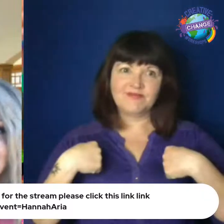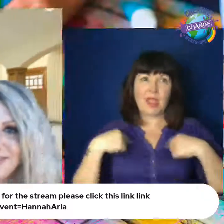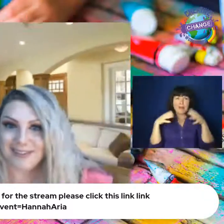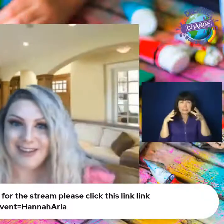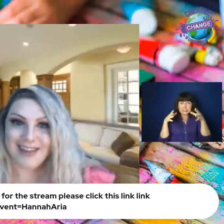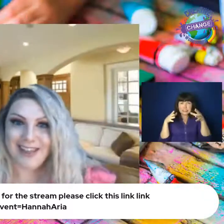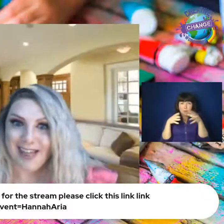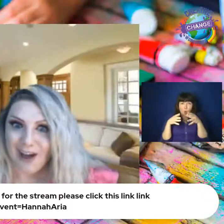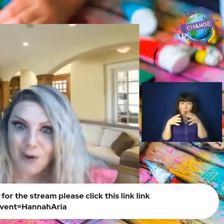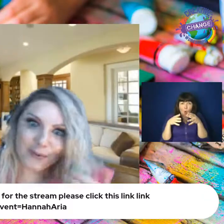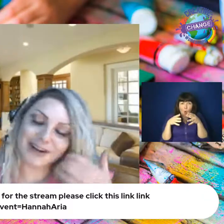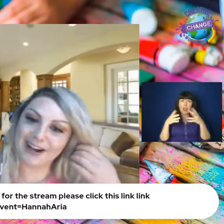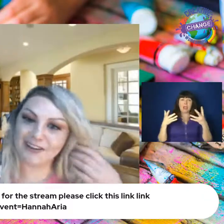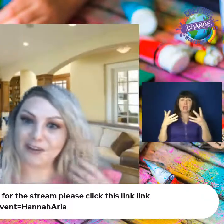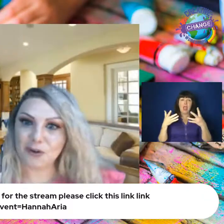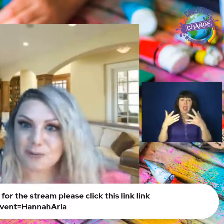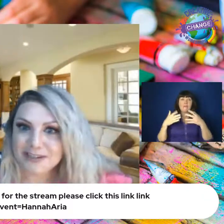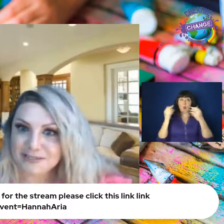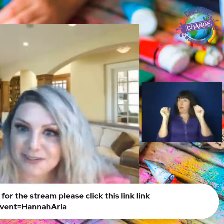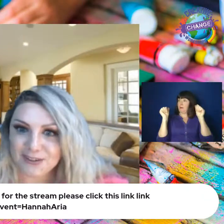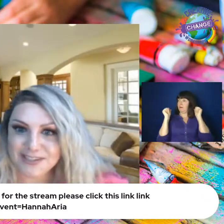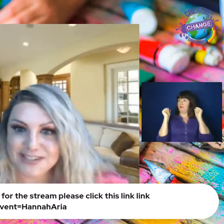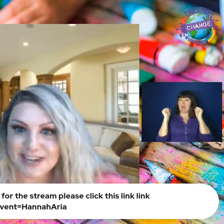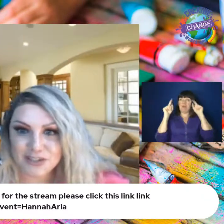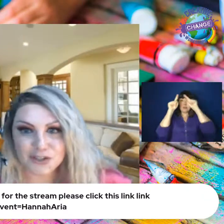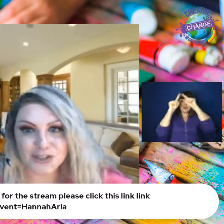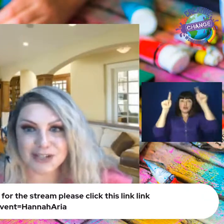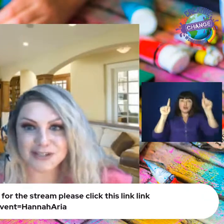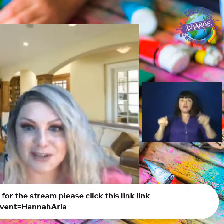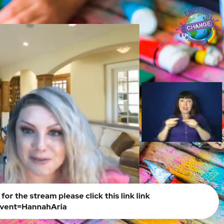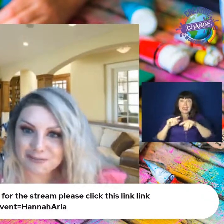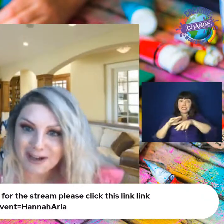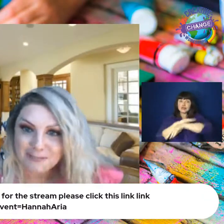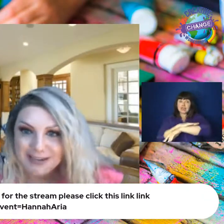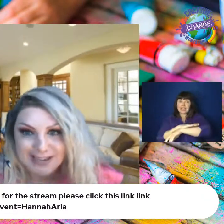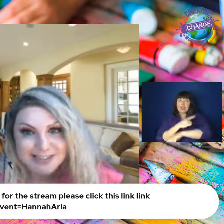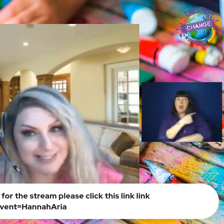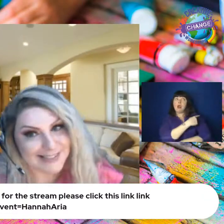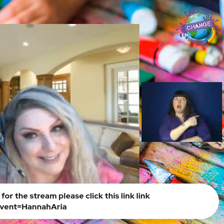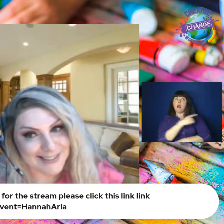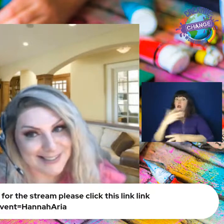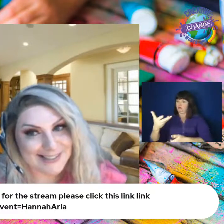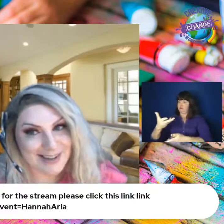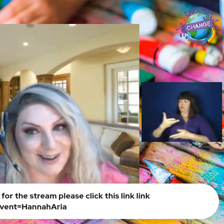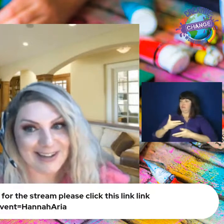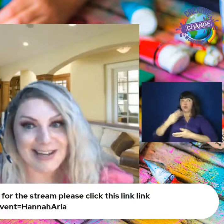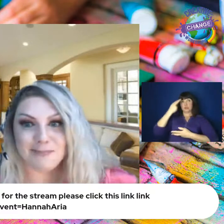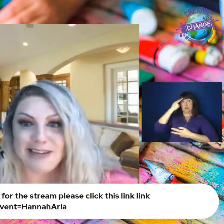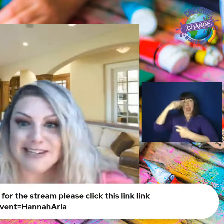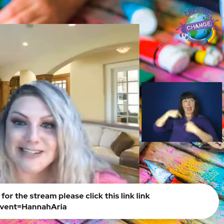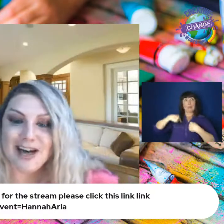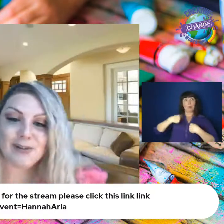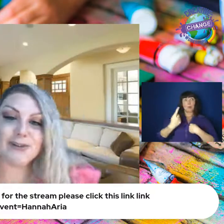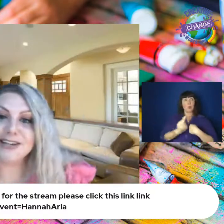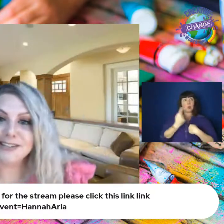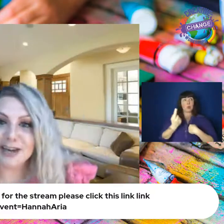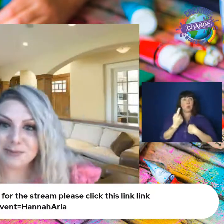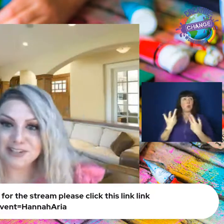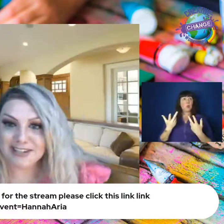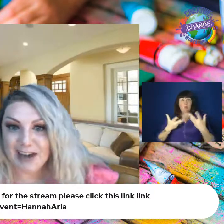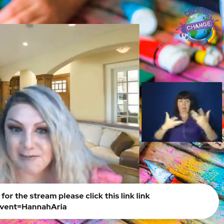screen. Oh, and I almost forgot to introduce our fabulous signing